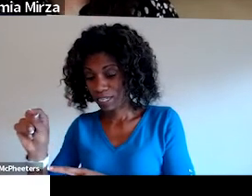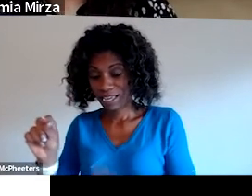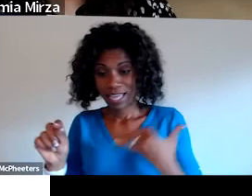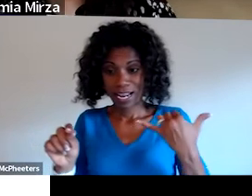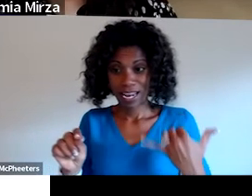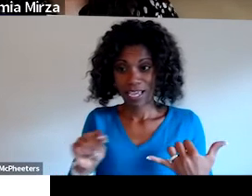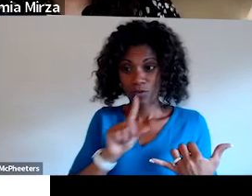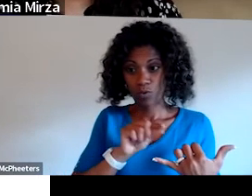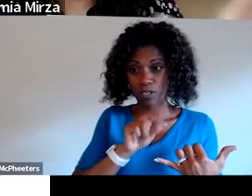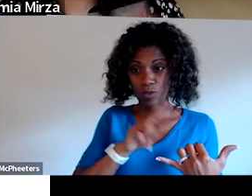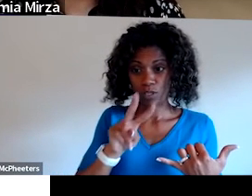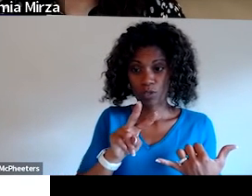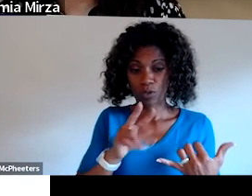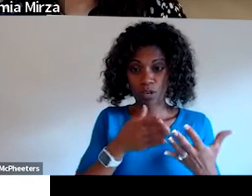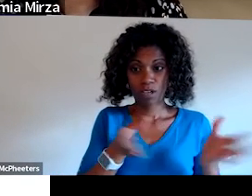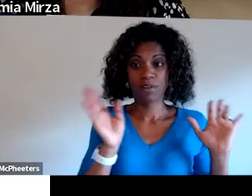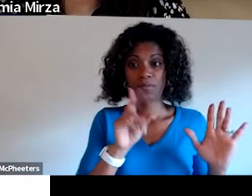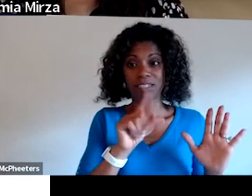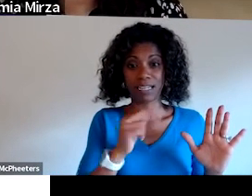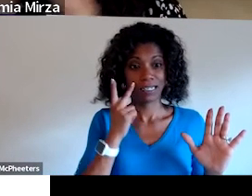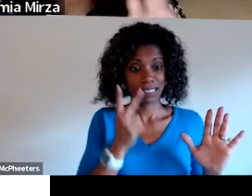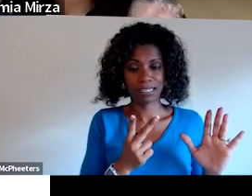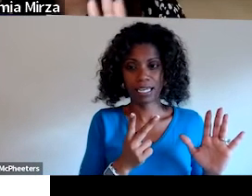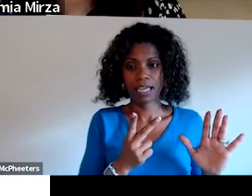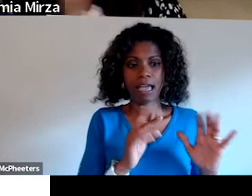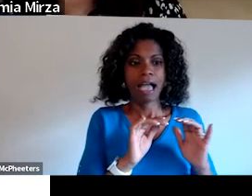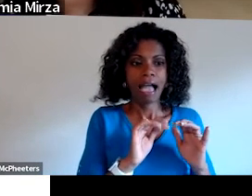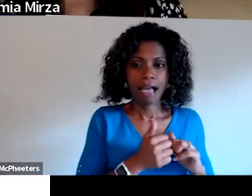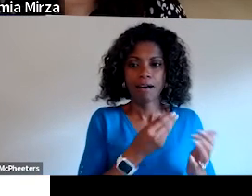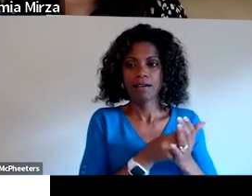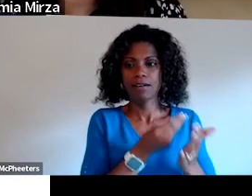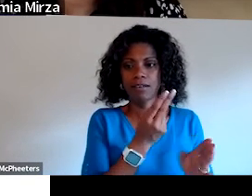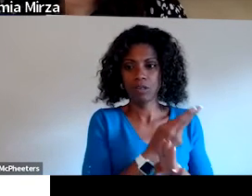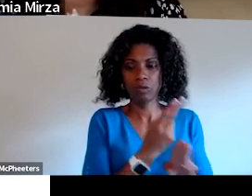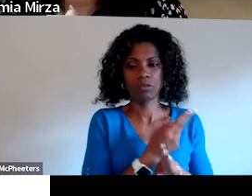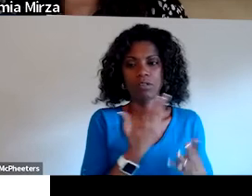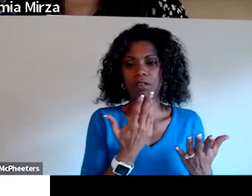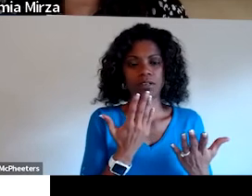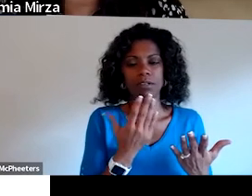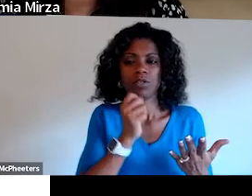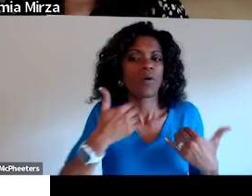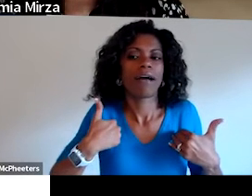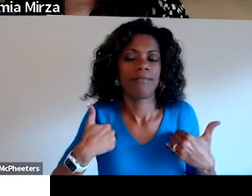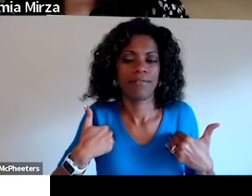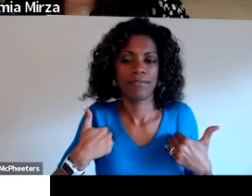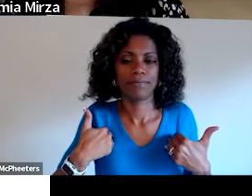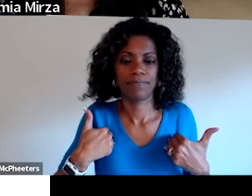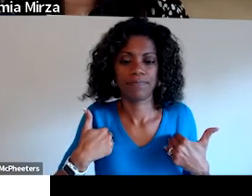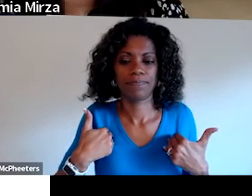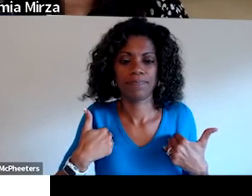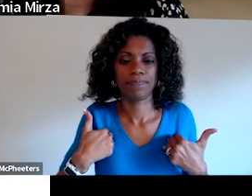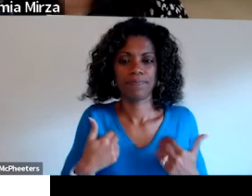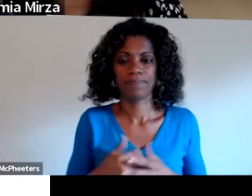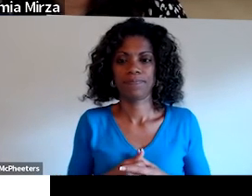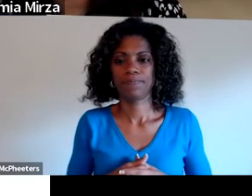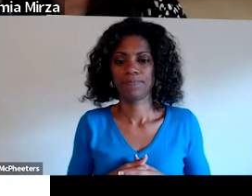there hasn't been public data after that of what happened with those funds. So this data can be a bit skewed because of that.